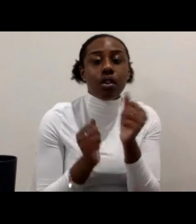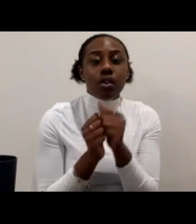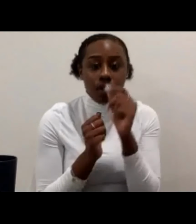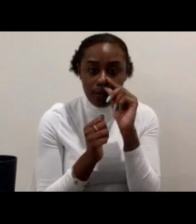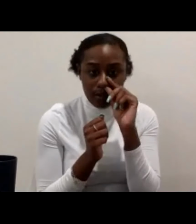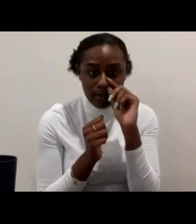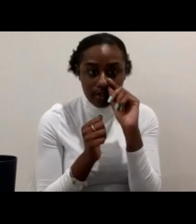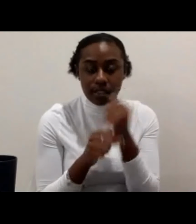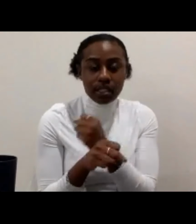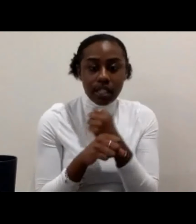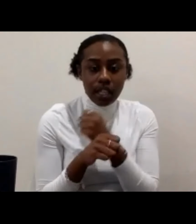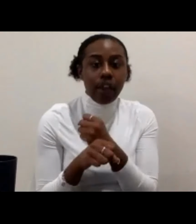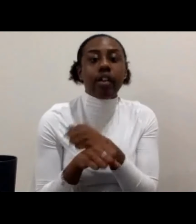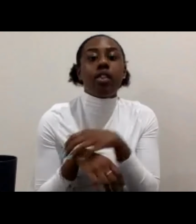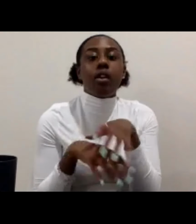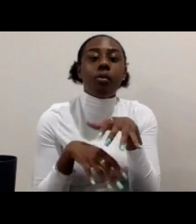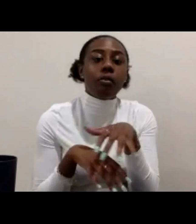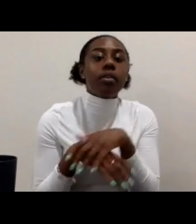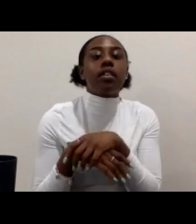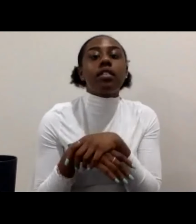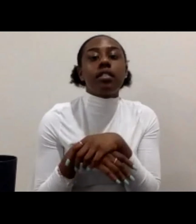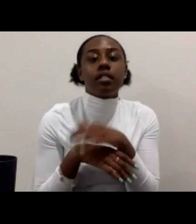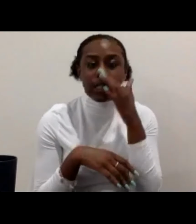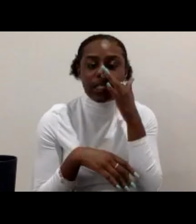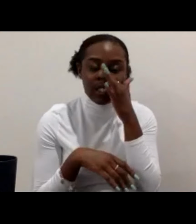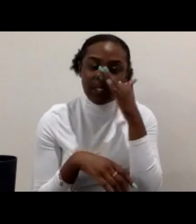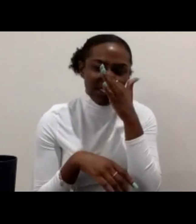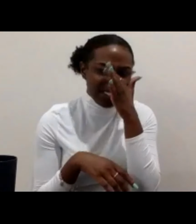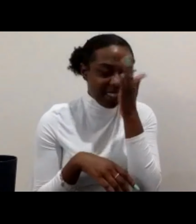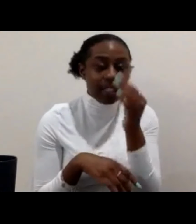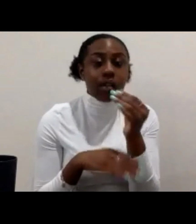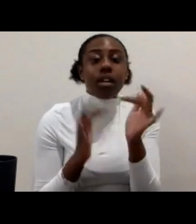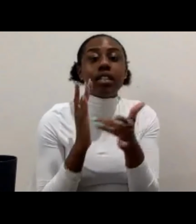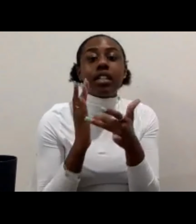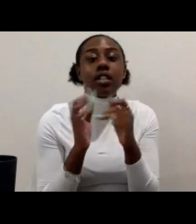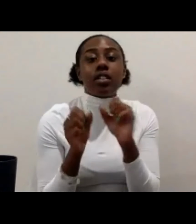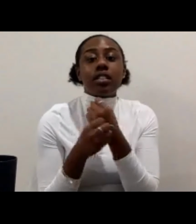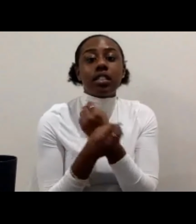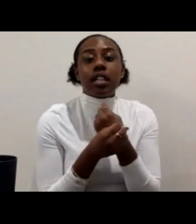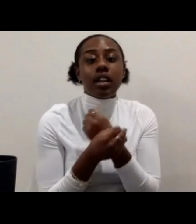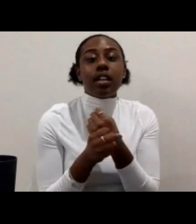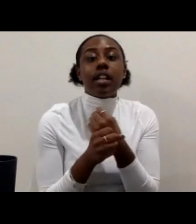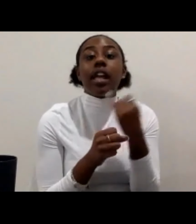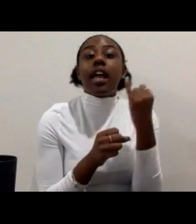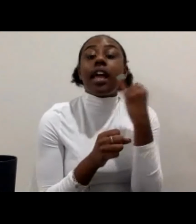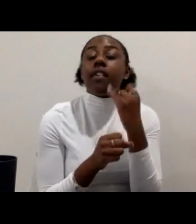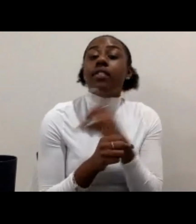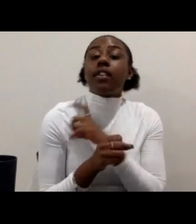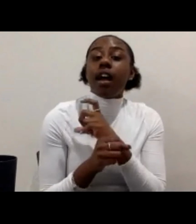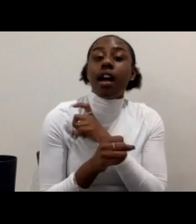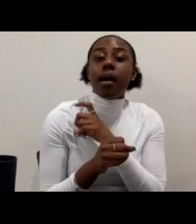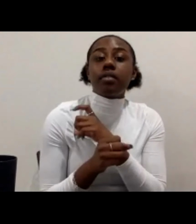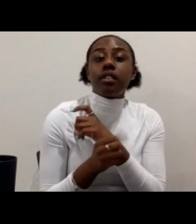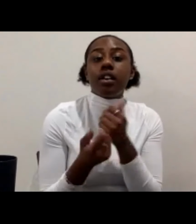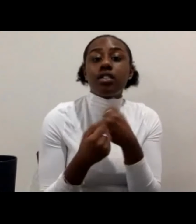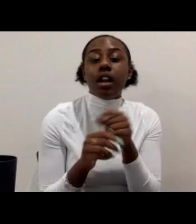movements, digital security stuff is the best thing you can do. Like if cops are going to try to infiltrate, particularly like in person, or they do it in